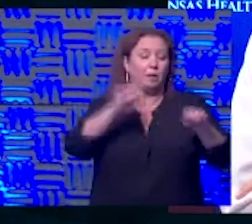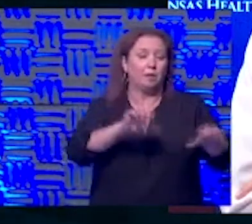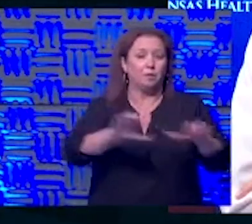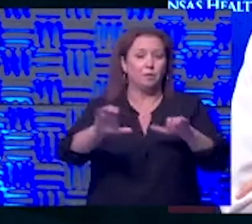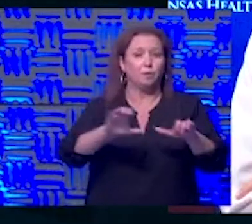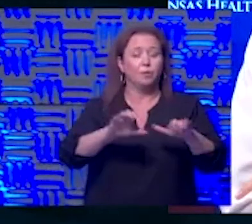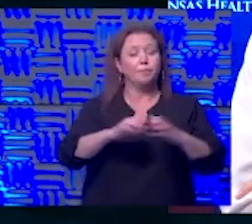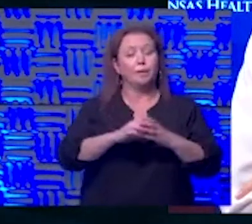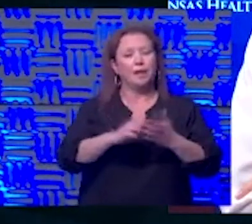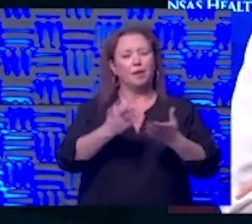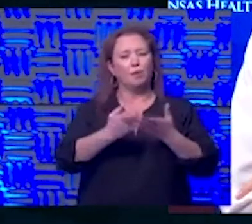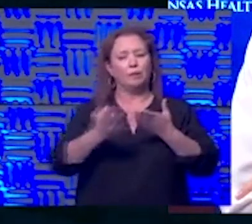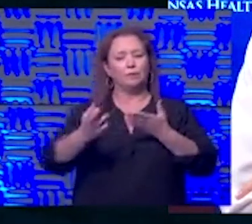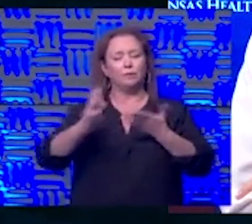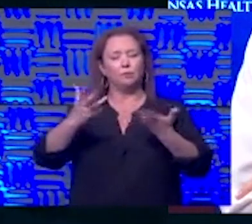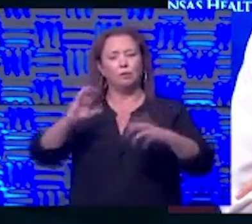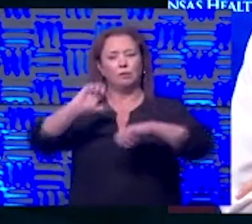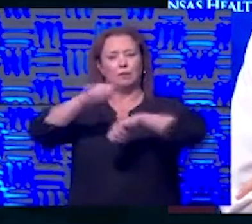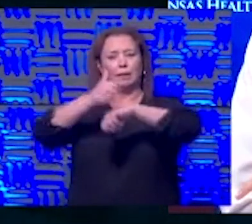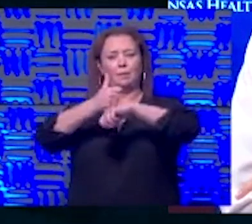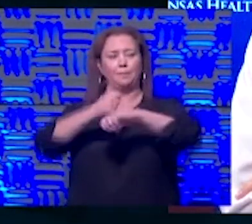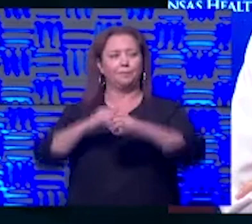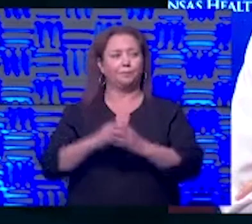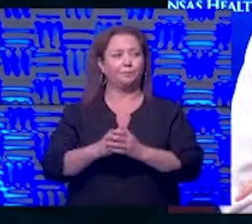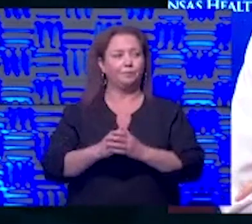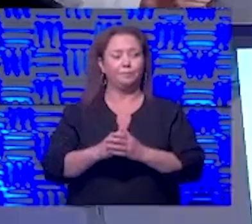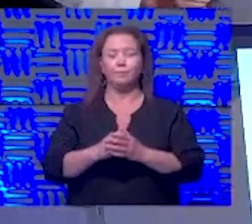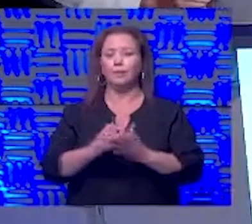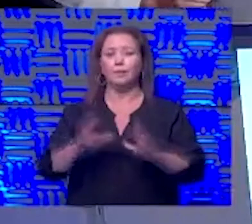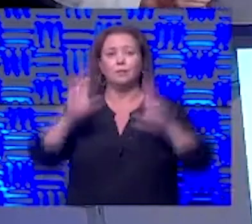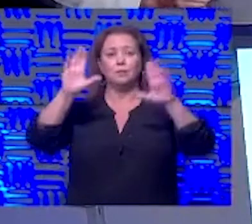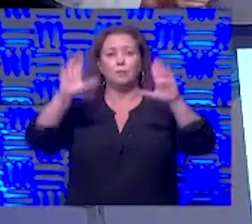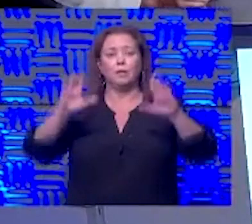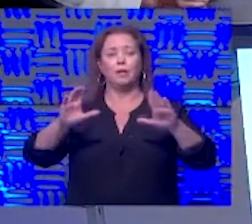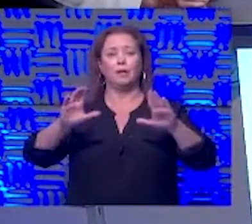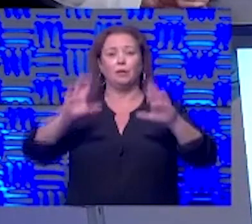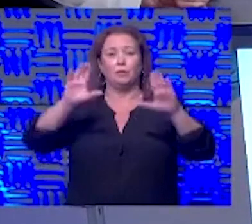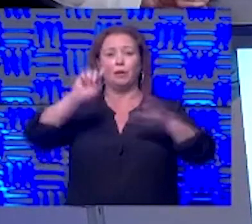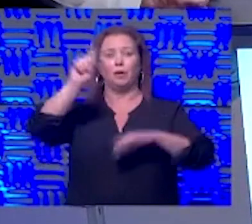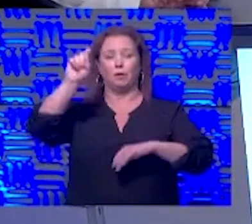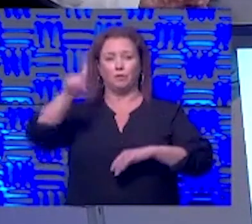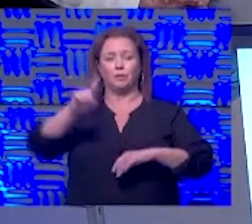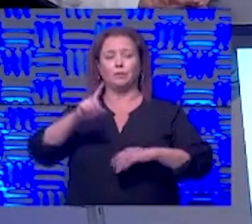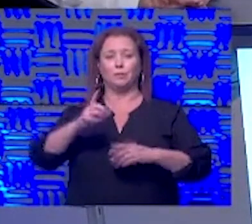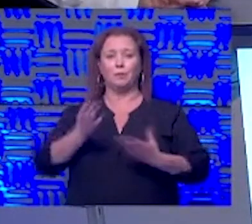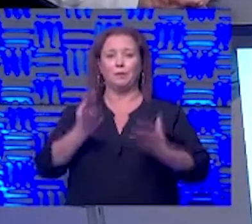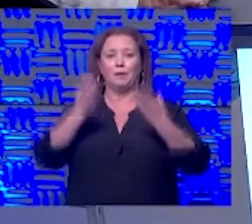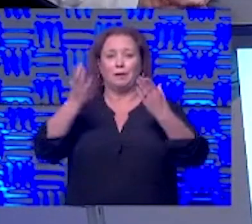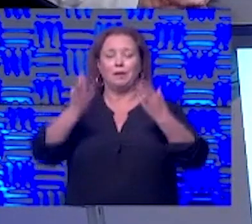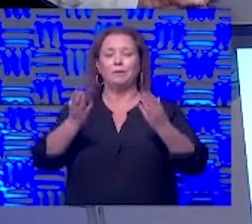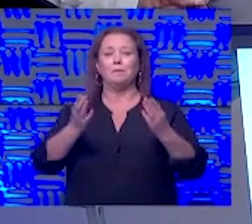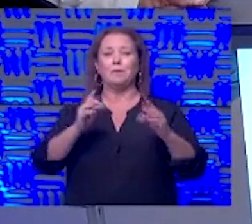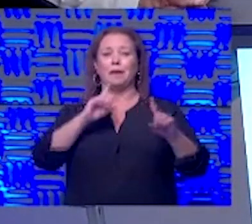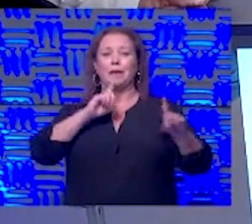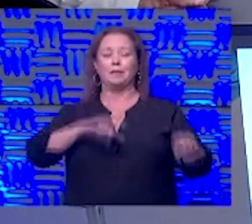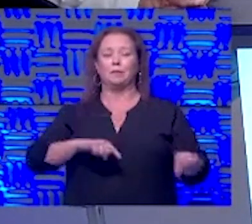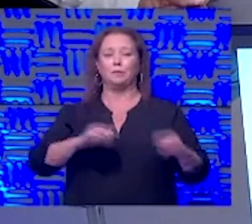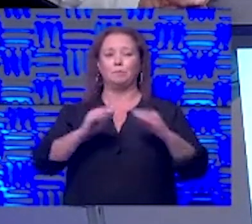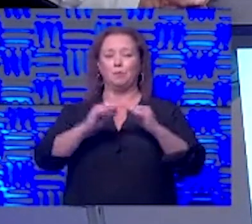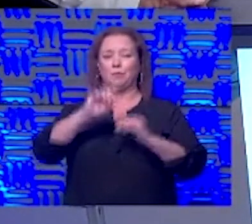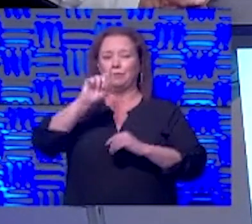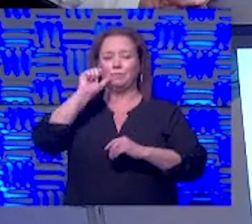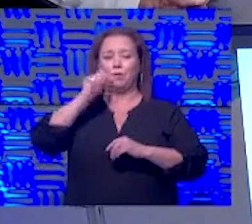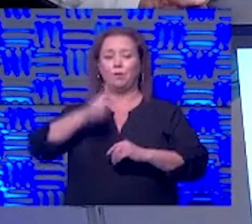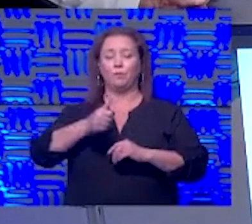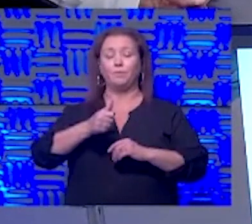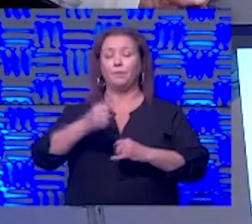get our resources in line. So many great questions today. I promise to bring the rest of them tomorrow when we have more time. Final question today